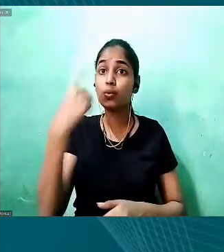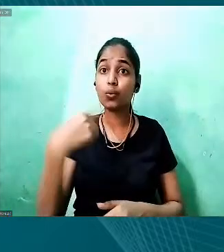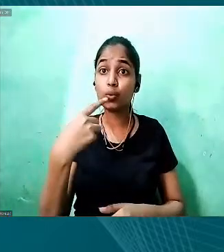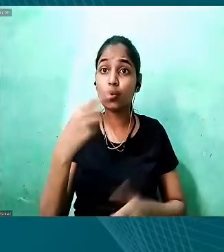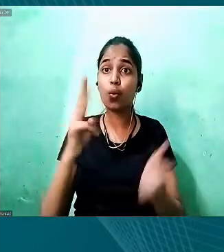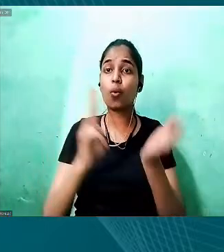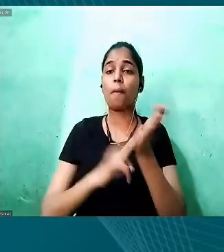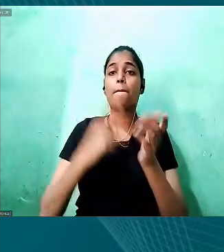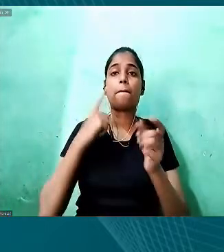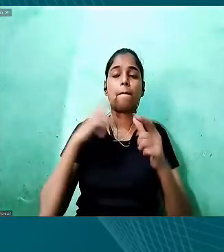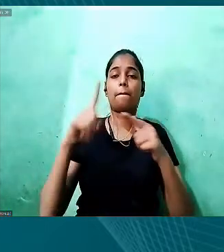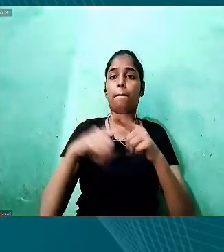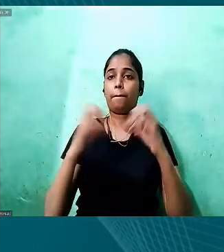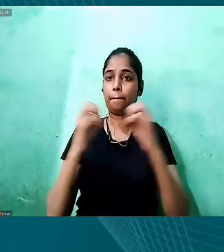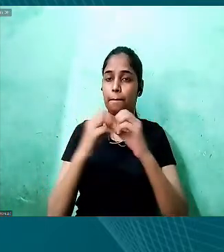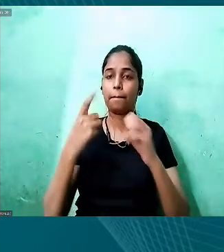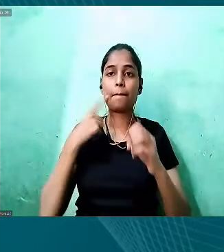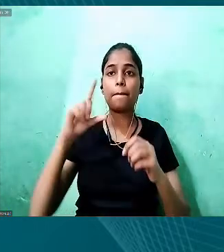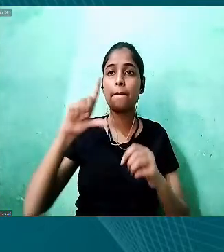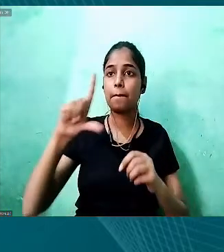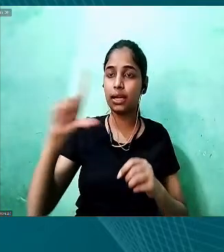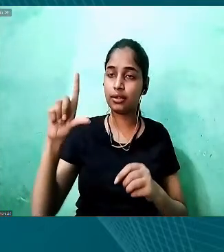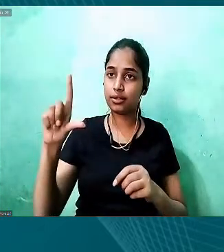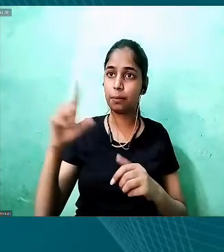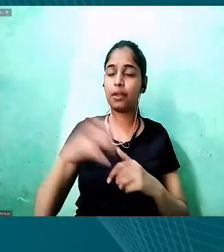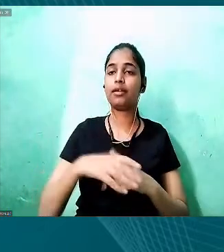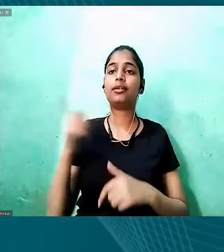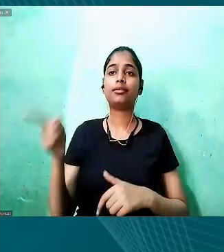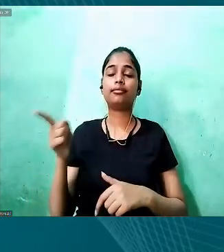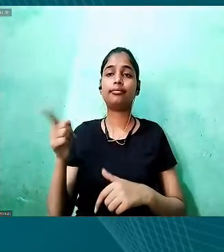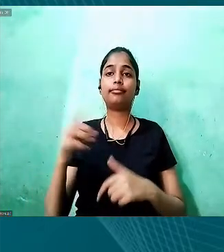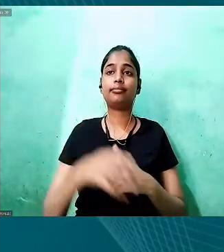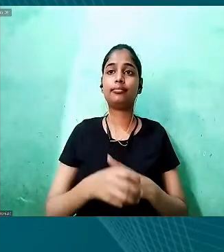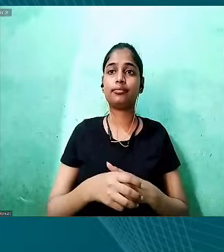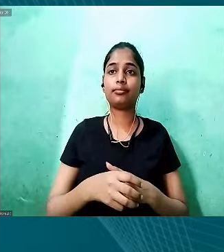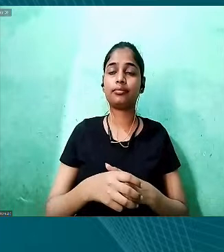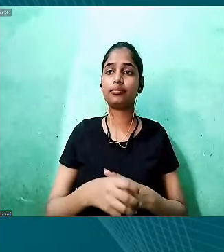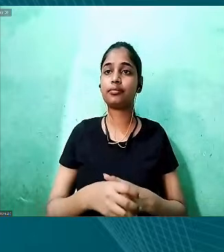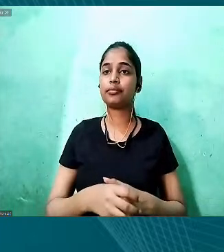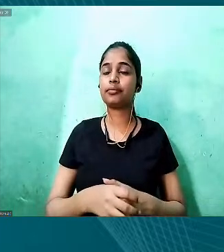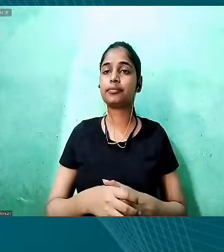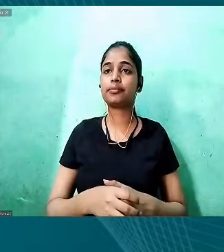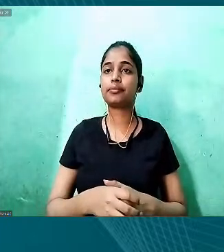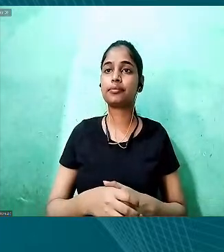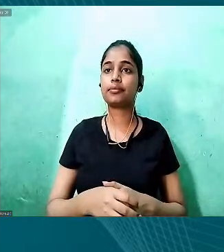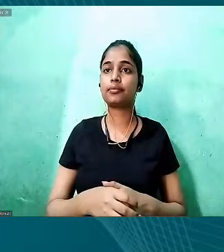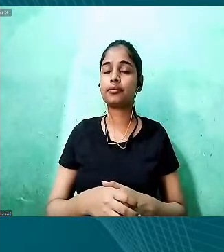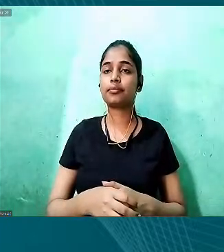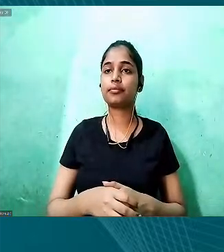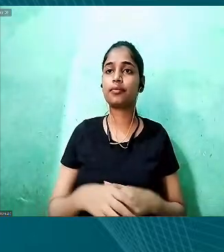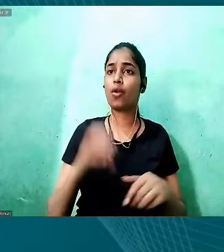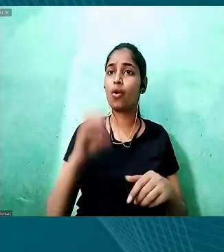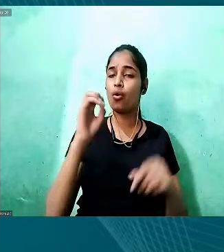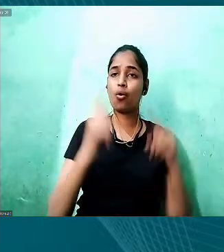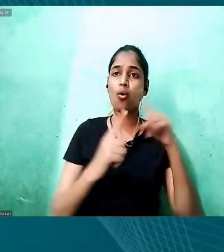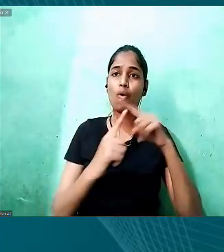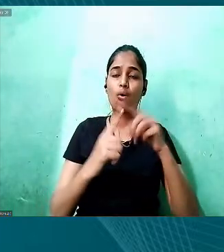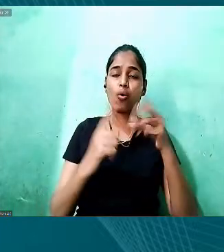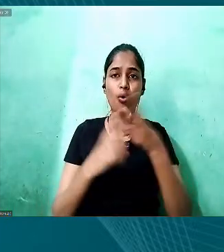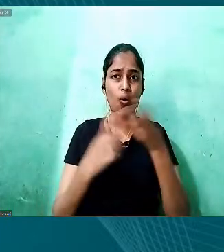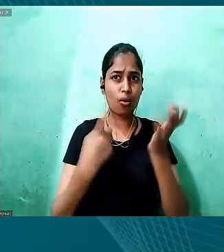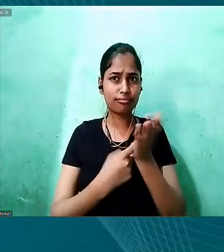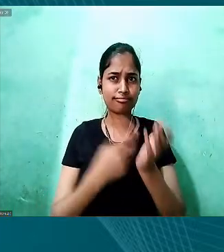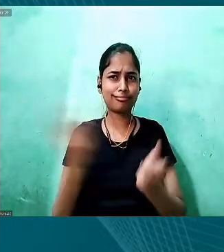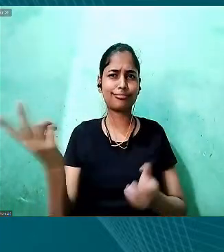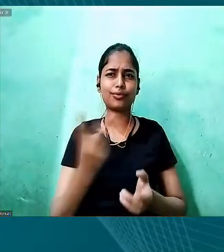a paragraph about Miibil the Ottar. And there are a few hints that are given in the screen